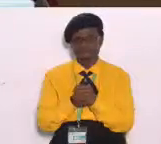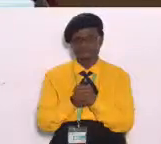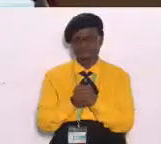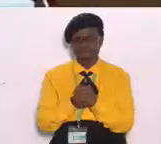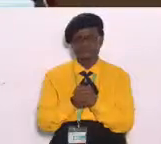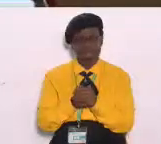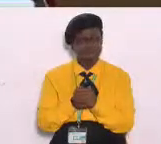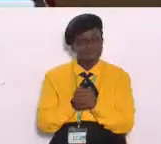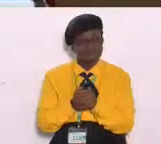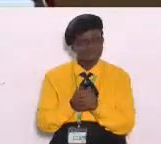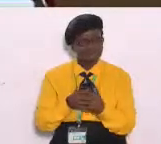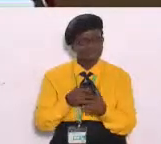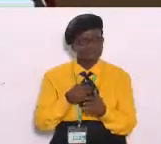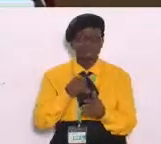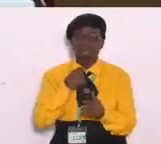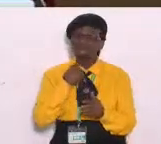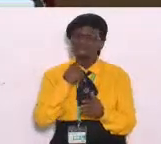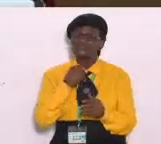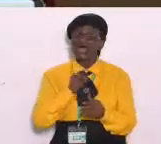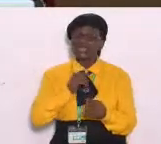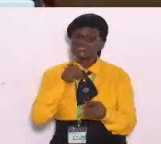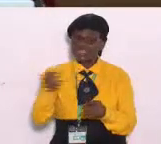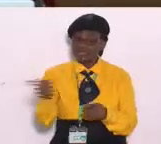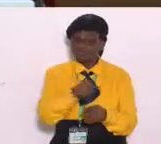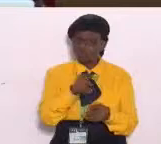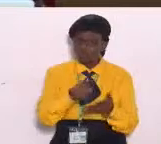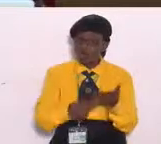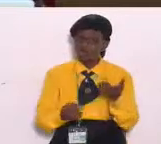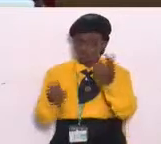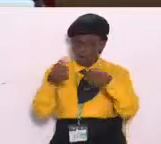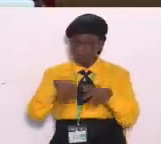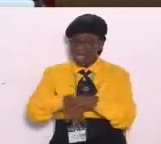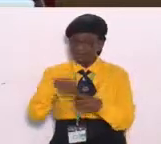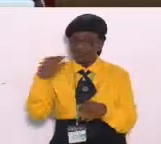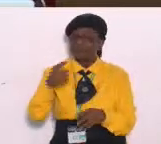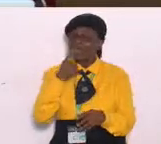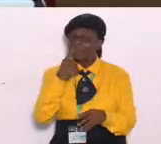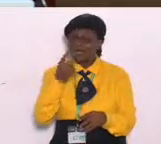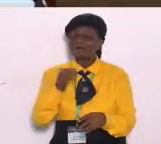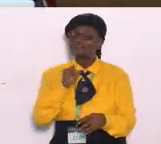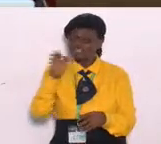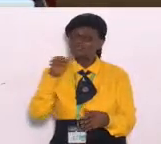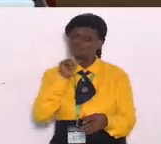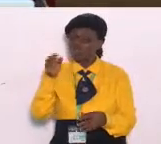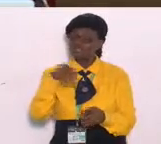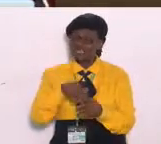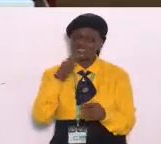I'm telling you what is coming out of my mouth. It's not in my notes.